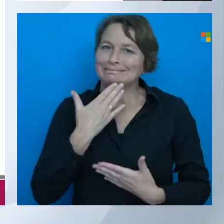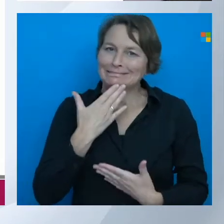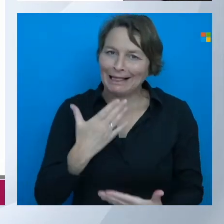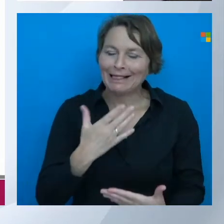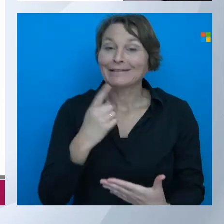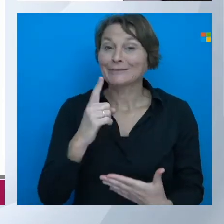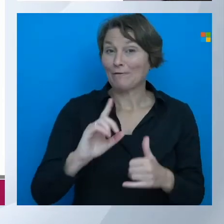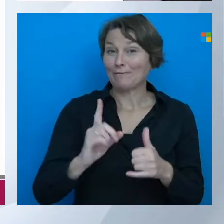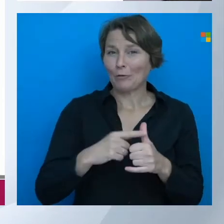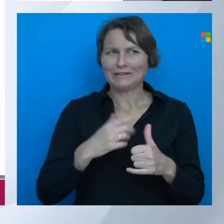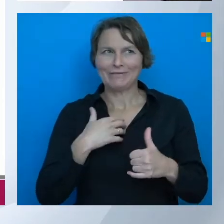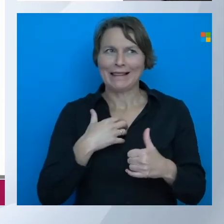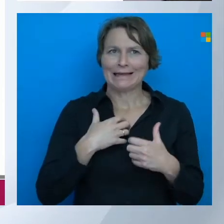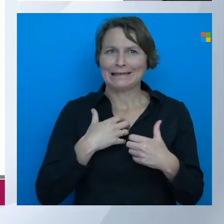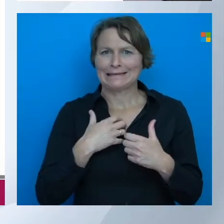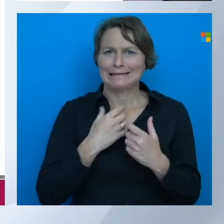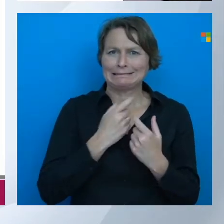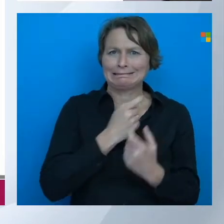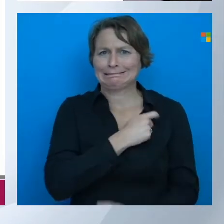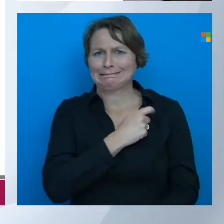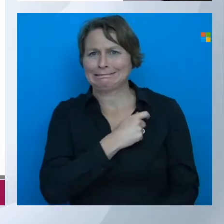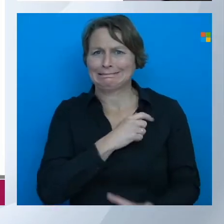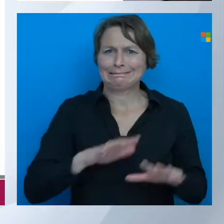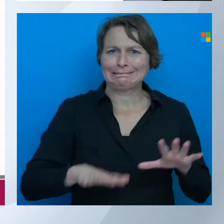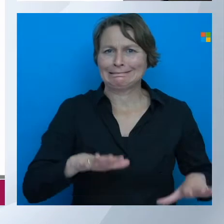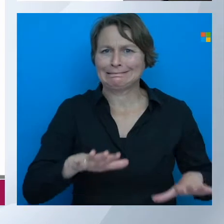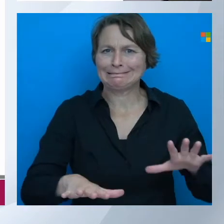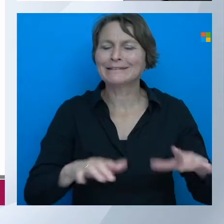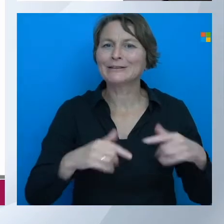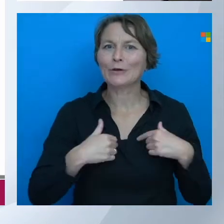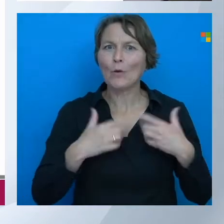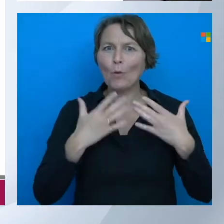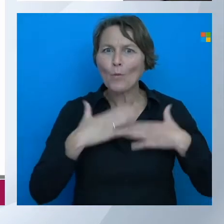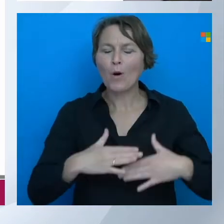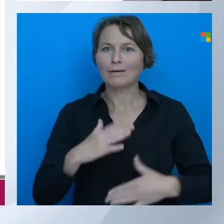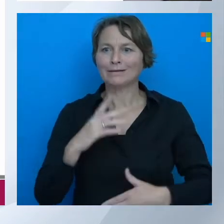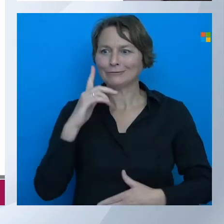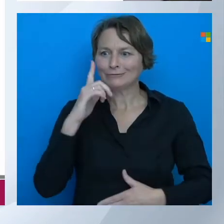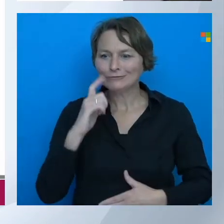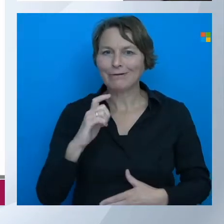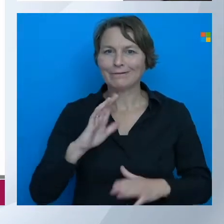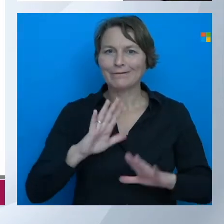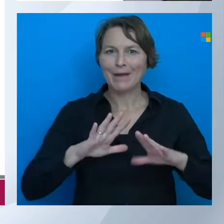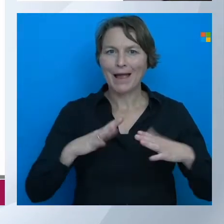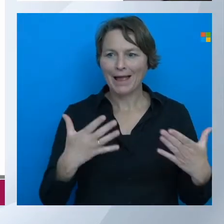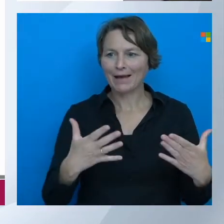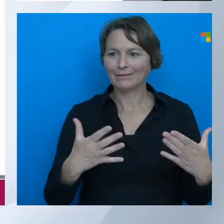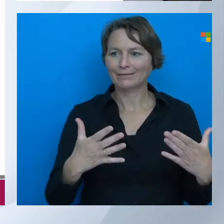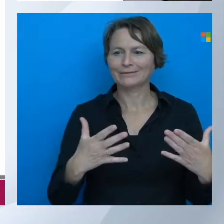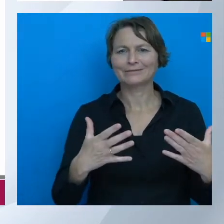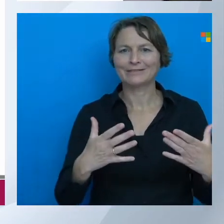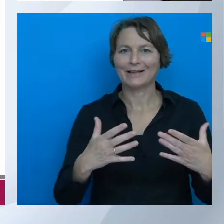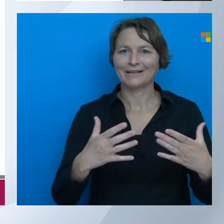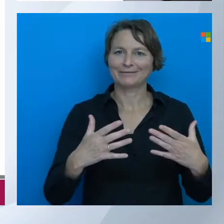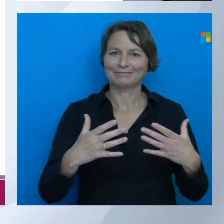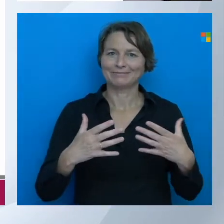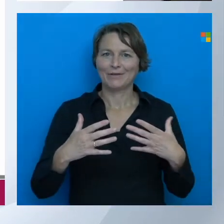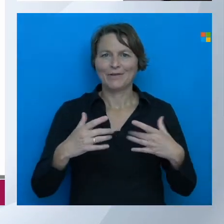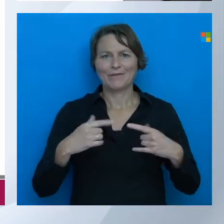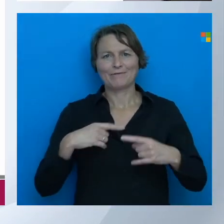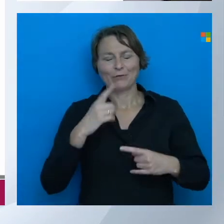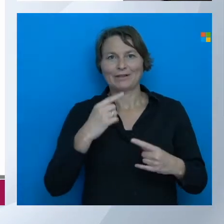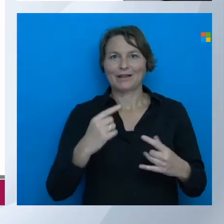scared, so to speak, to get started, because it is kind of overwhelming to get already this much